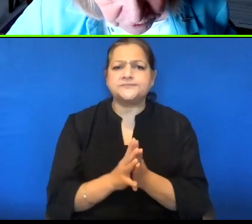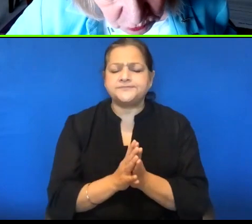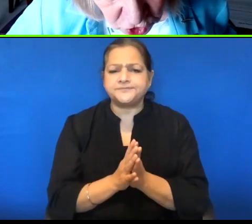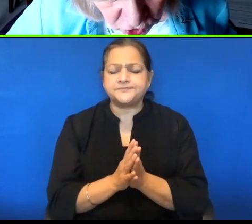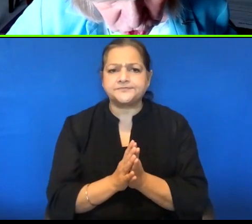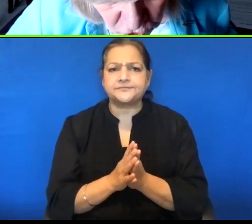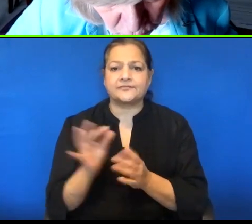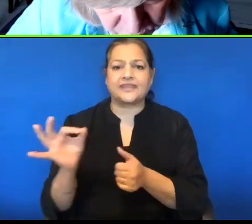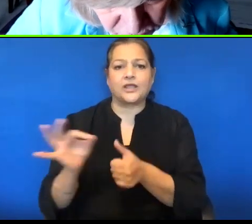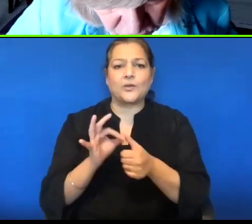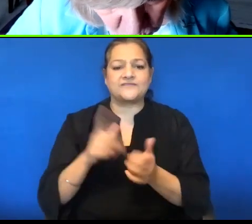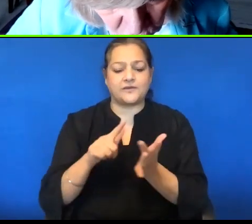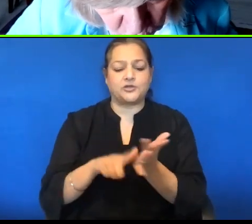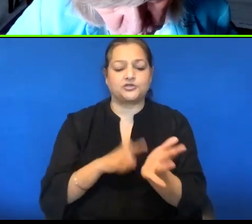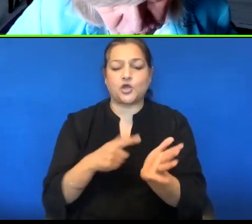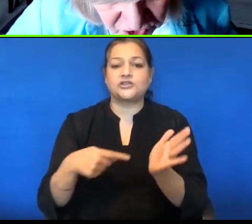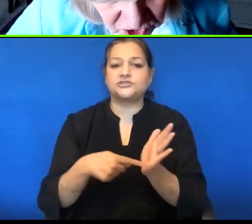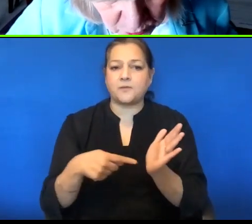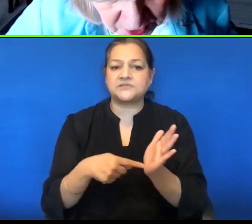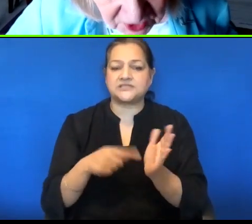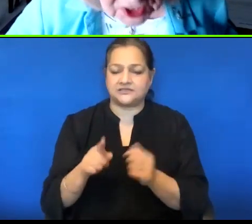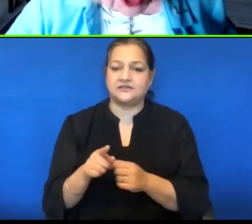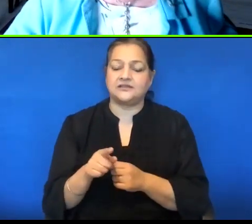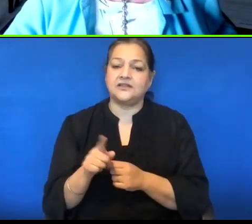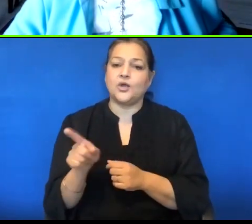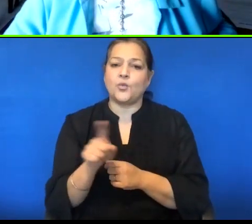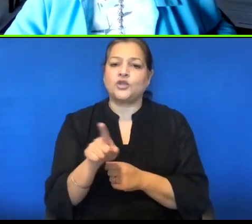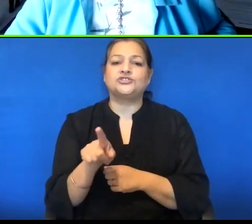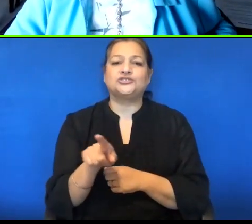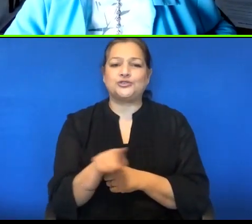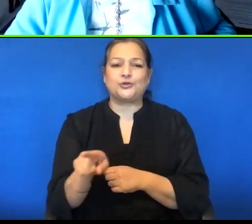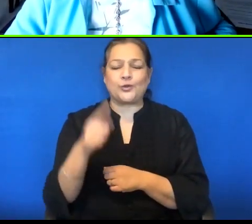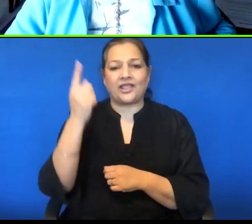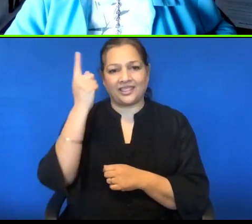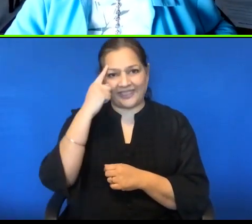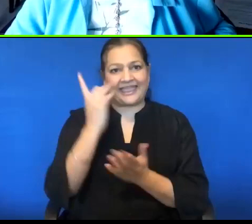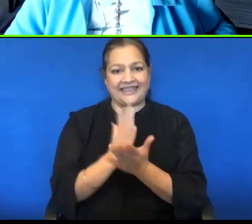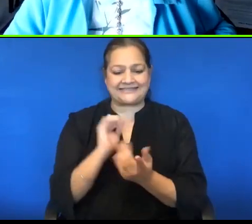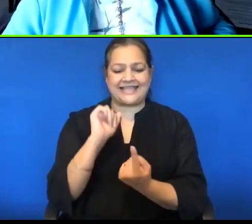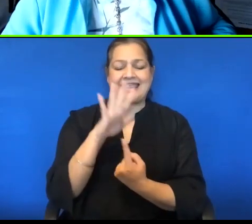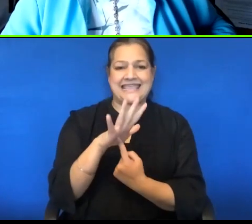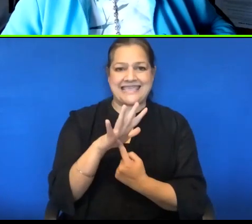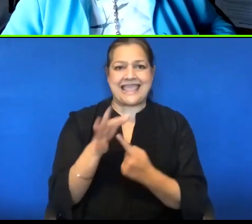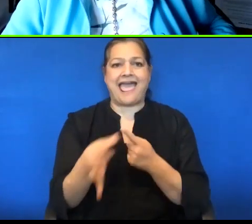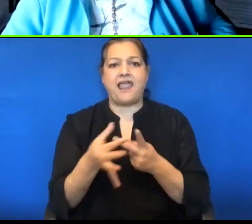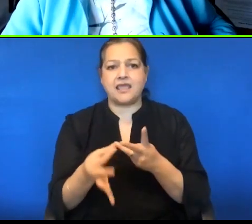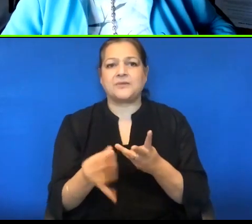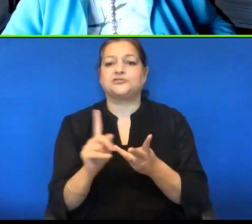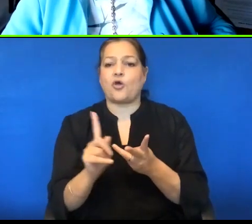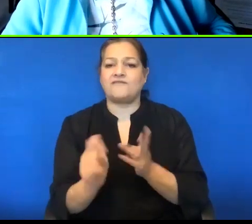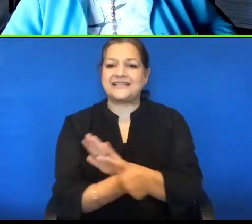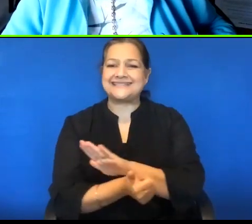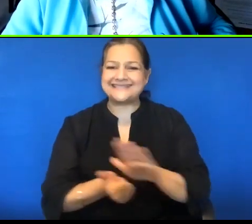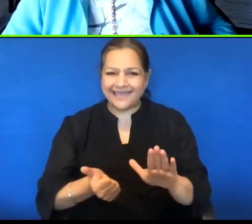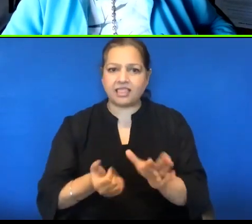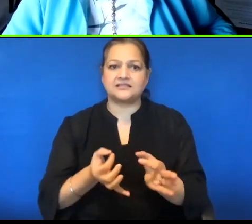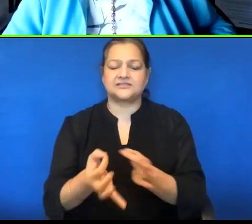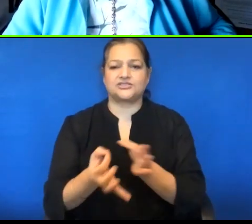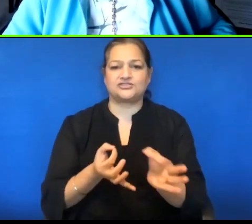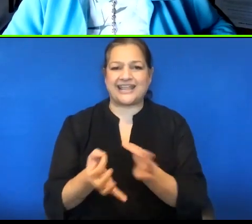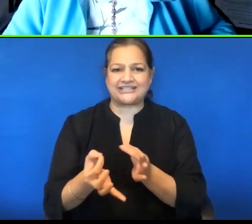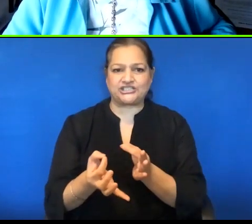question from John Thompson. What do you consider to be the key elements of a skills strategy? So, and I